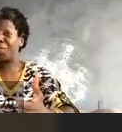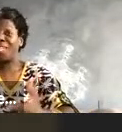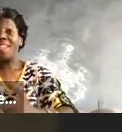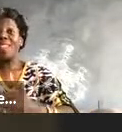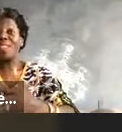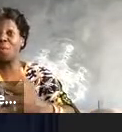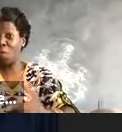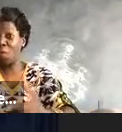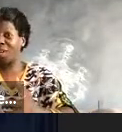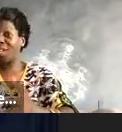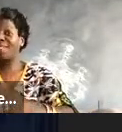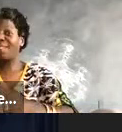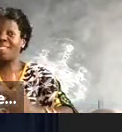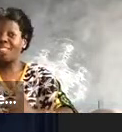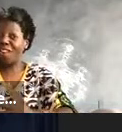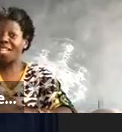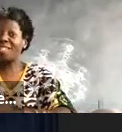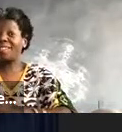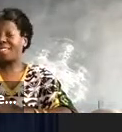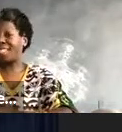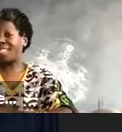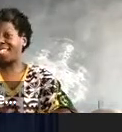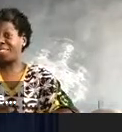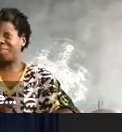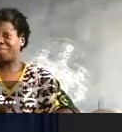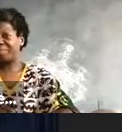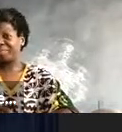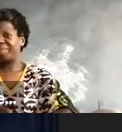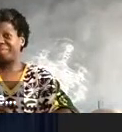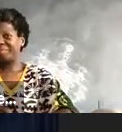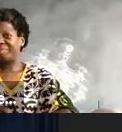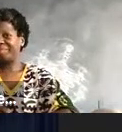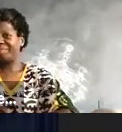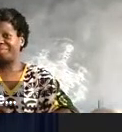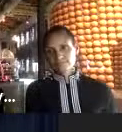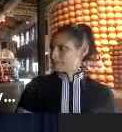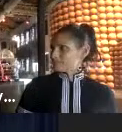to the works and the artists selected?